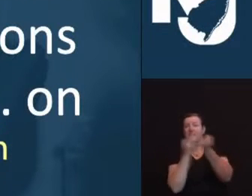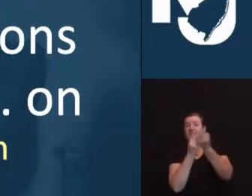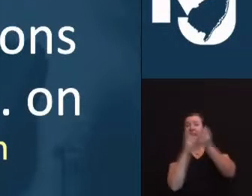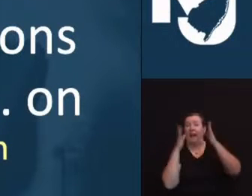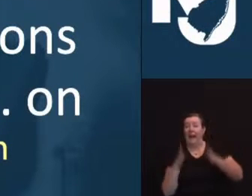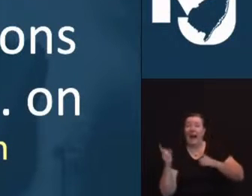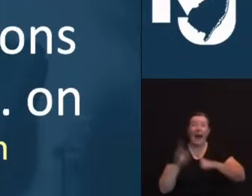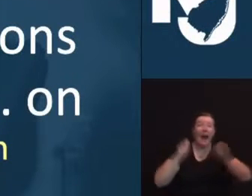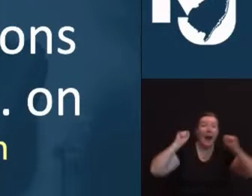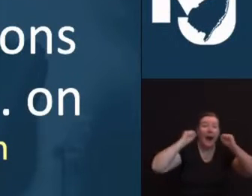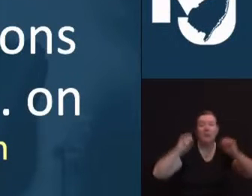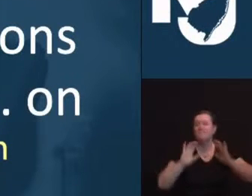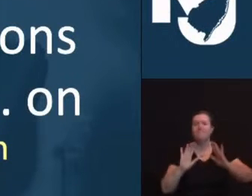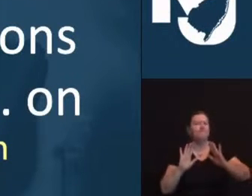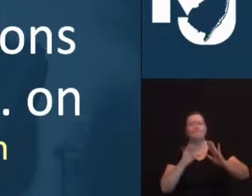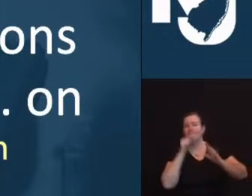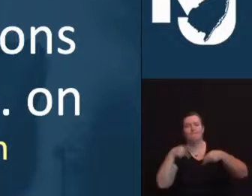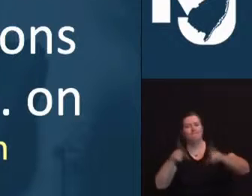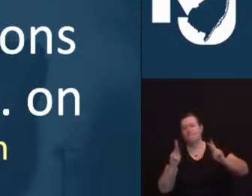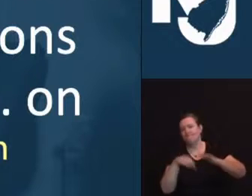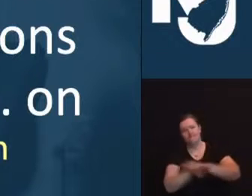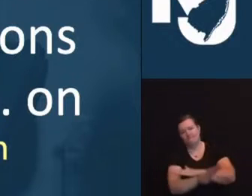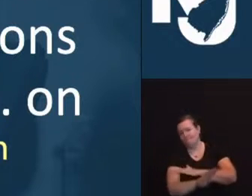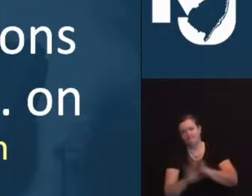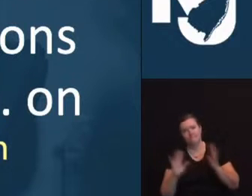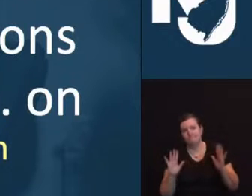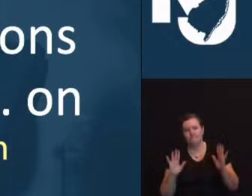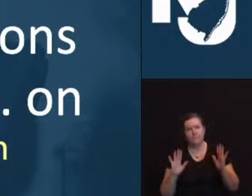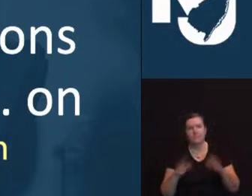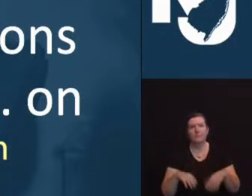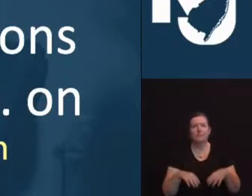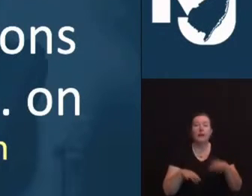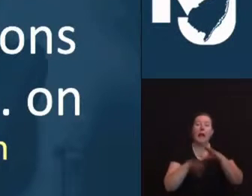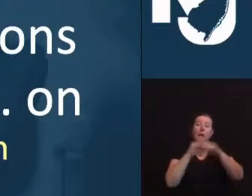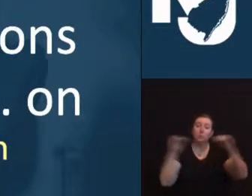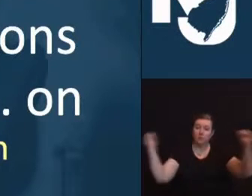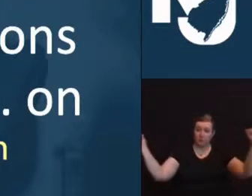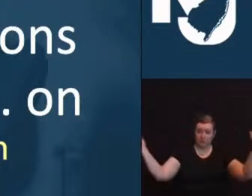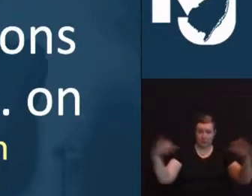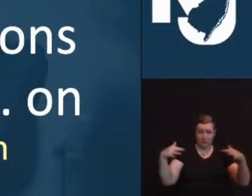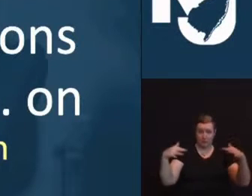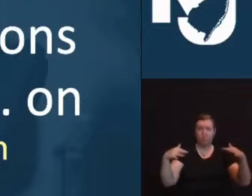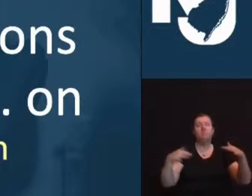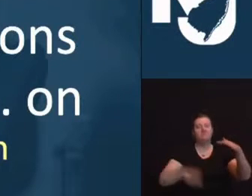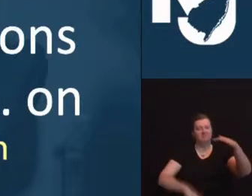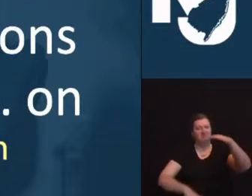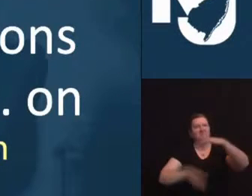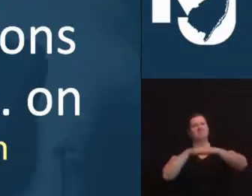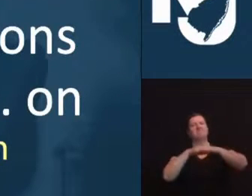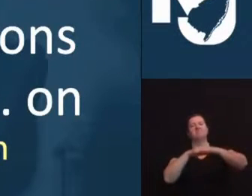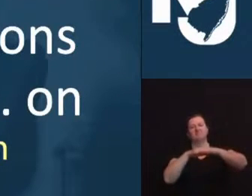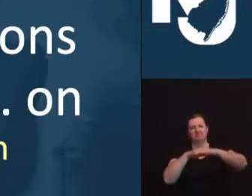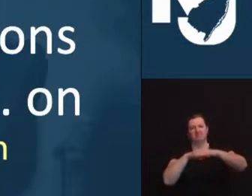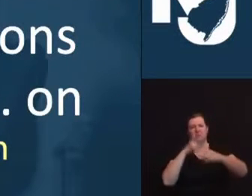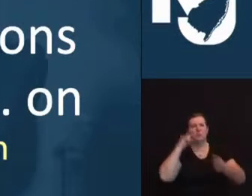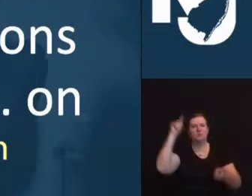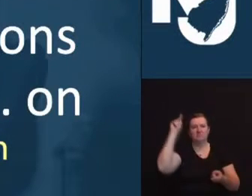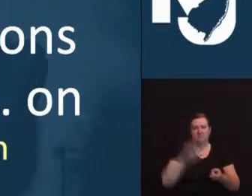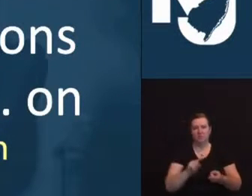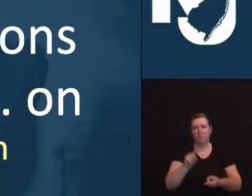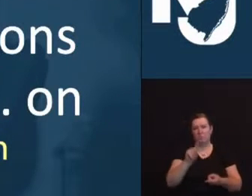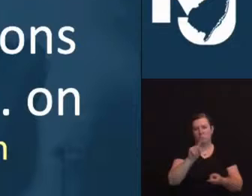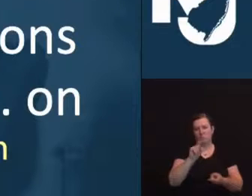Likewise, outdoor gathering limits will also be pulled back from the current 500 down to